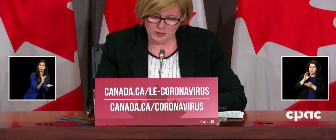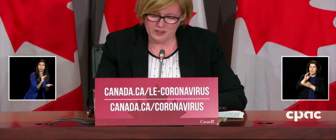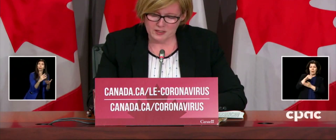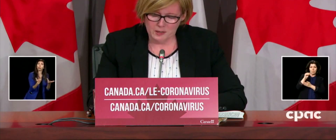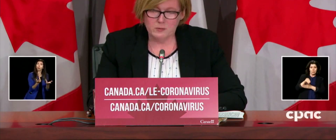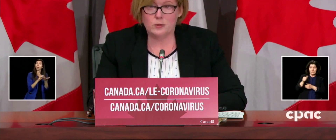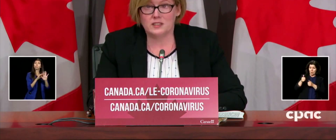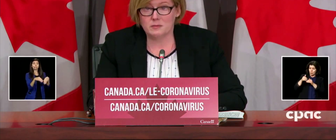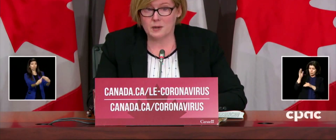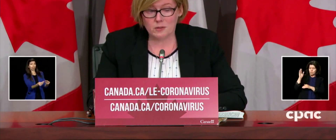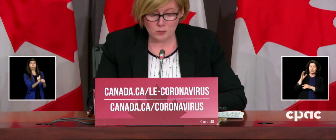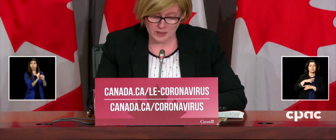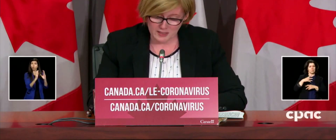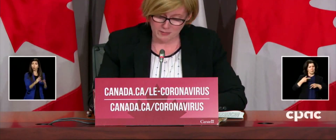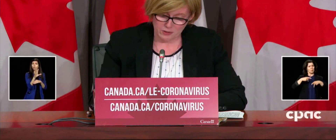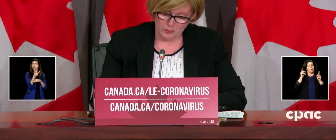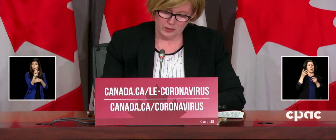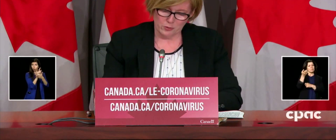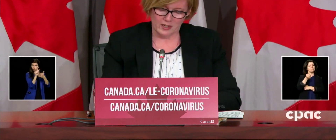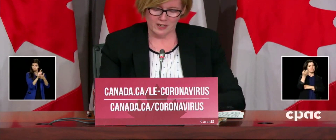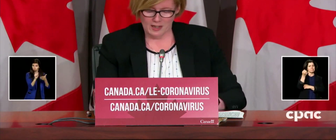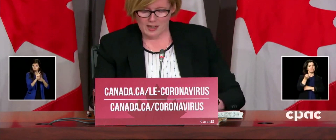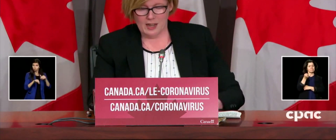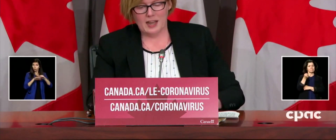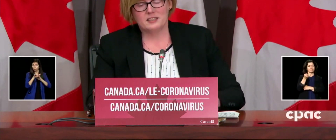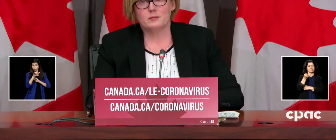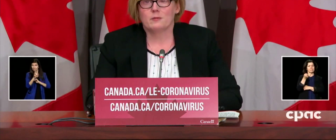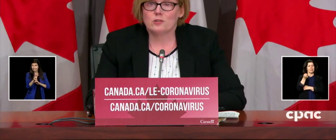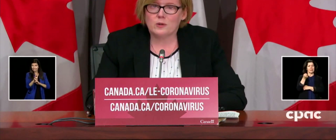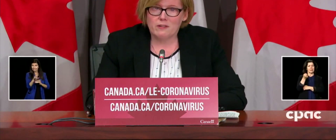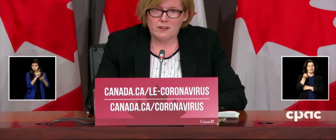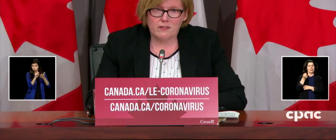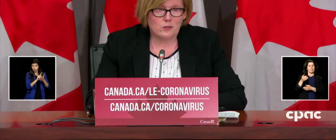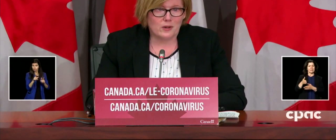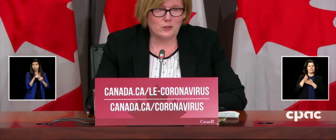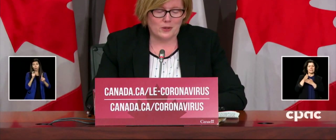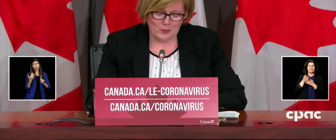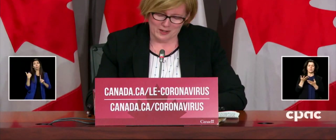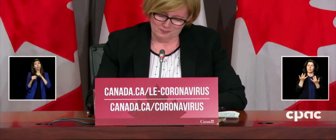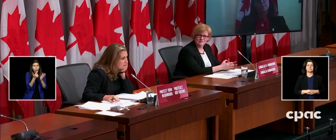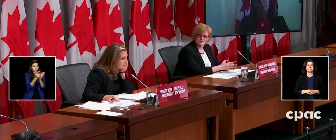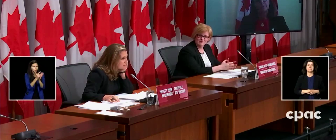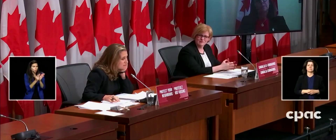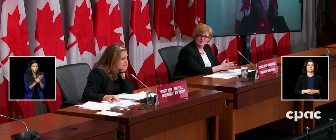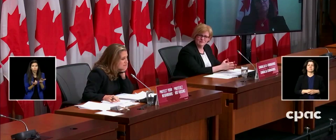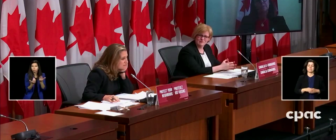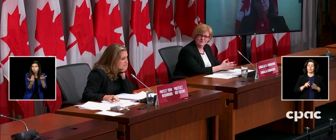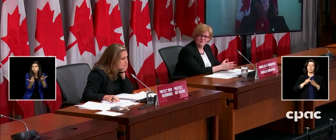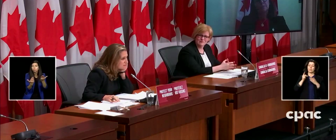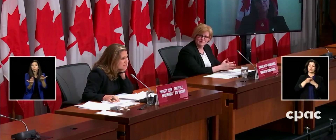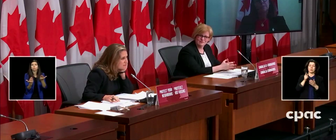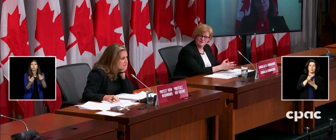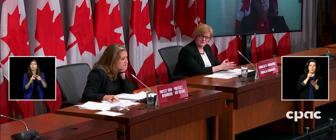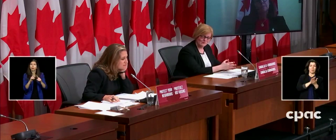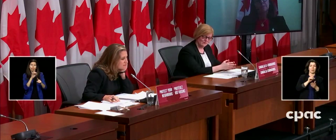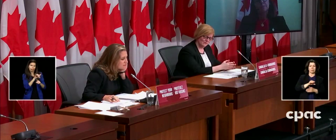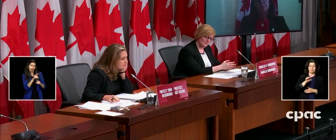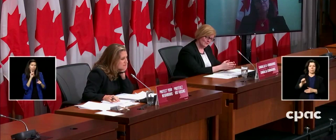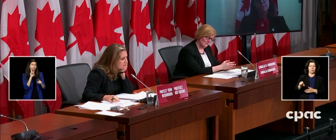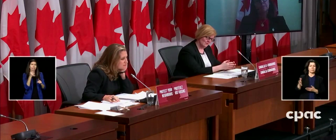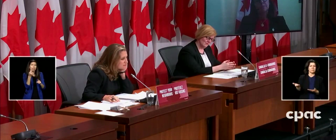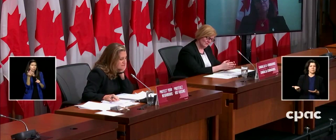26 weeks between September 27, 2020 and September 25, 2021. Rowena